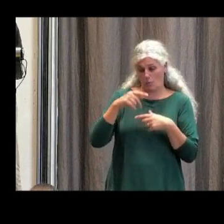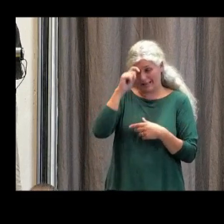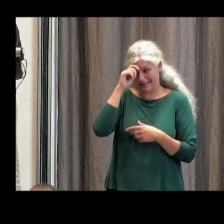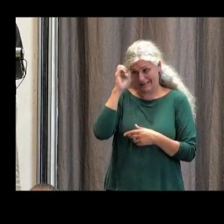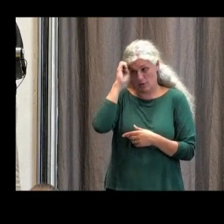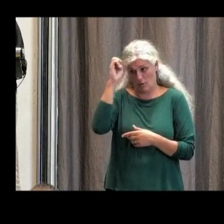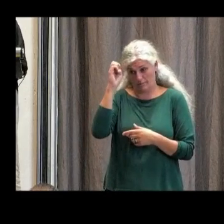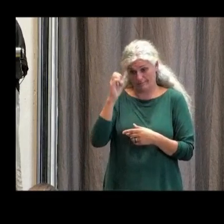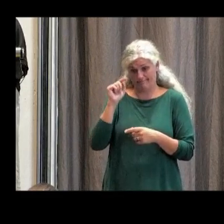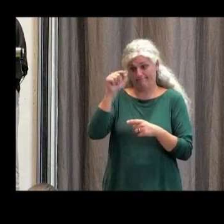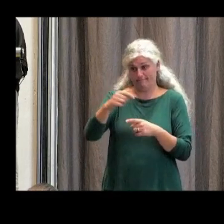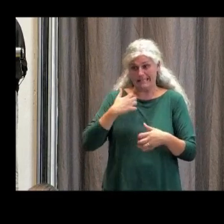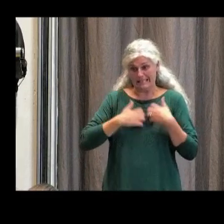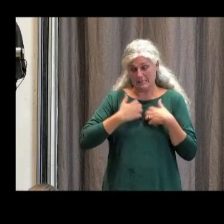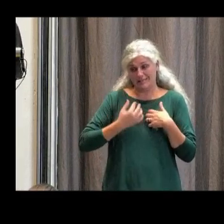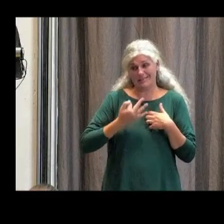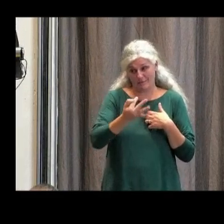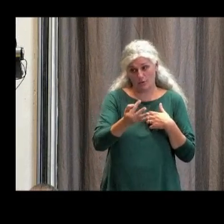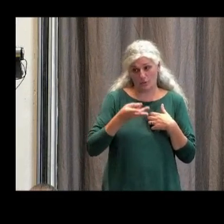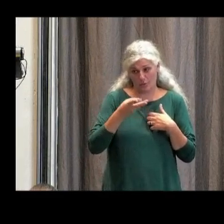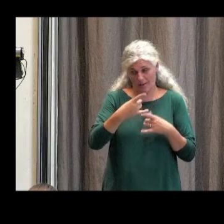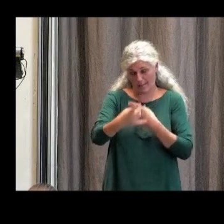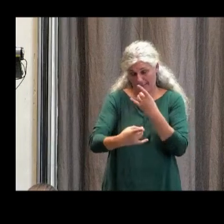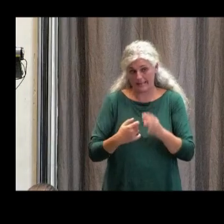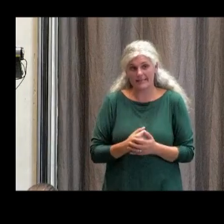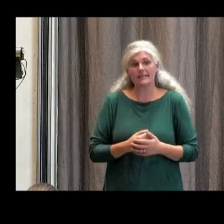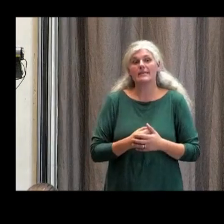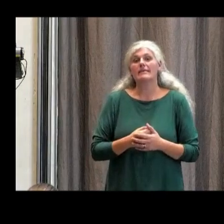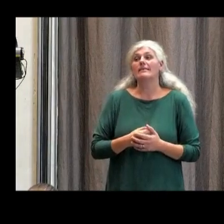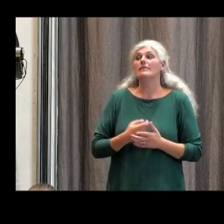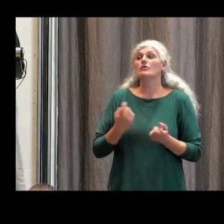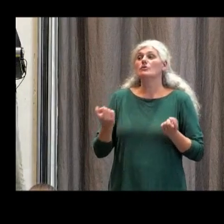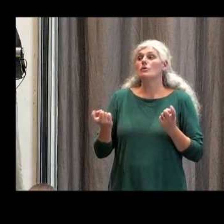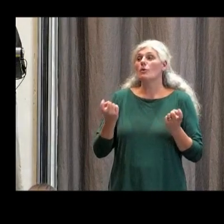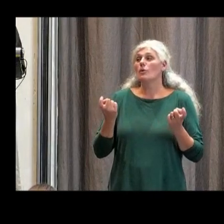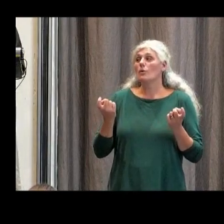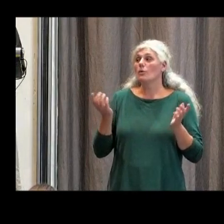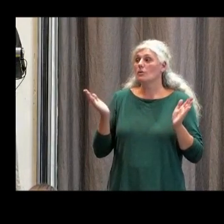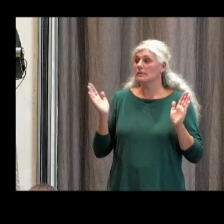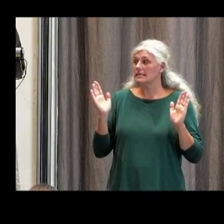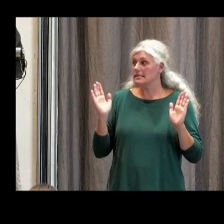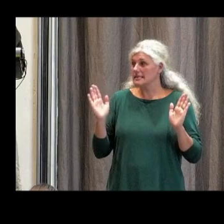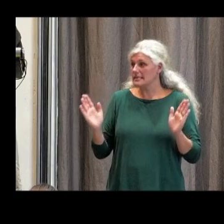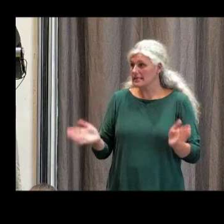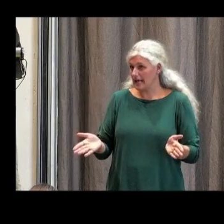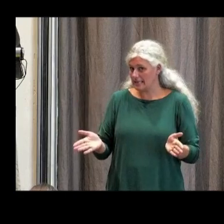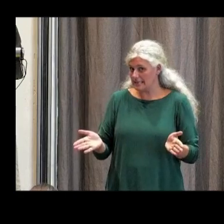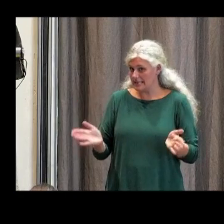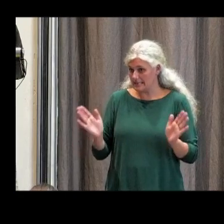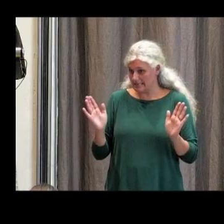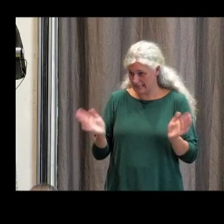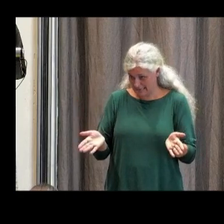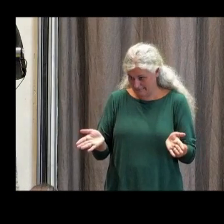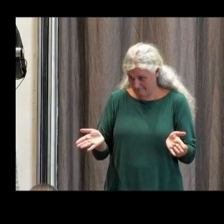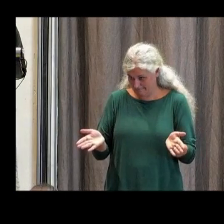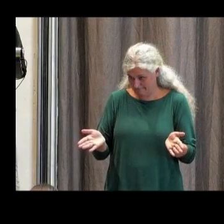be really exciting in the future. So that is brings me to the end. I